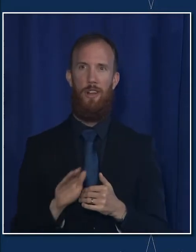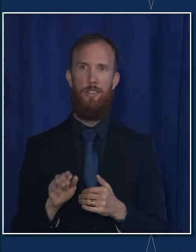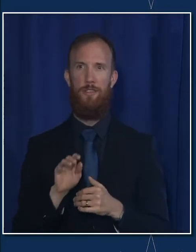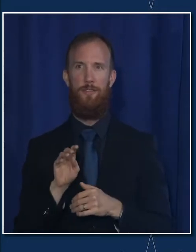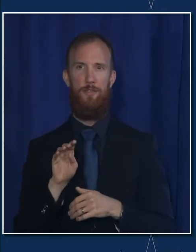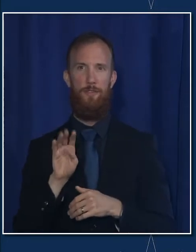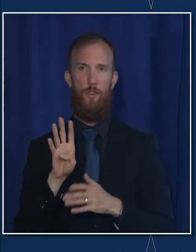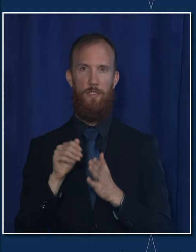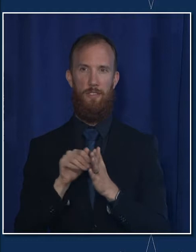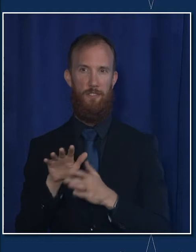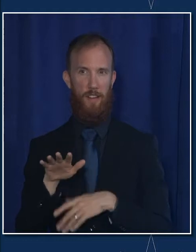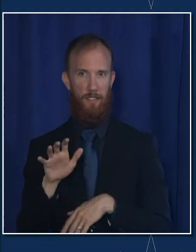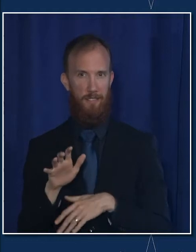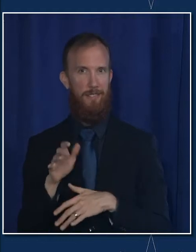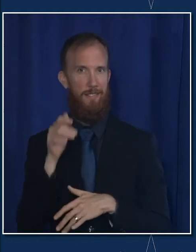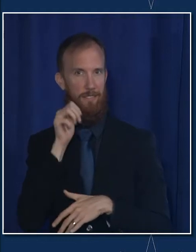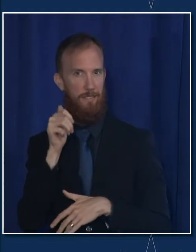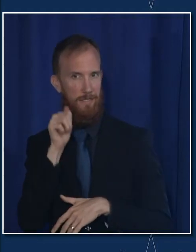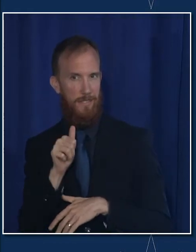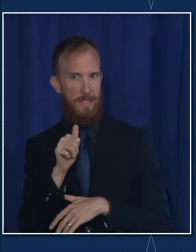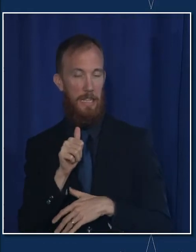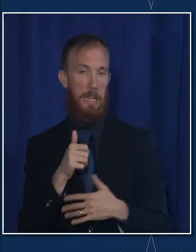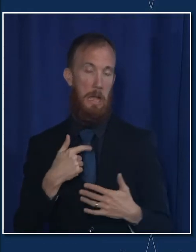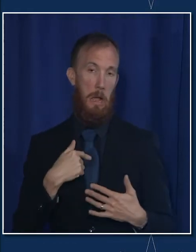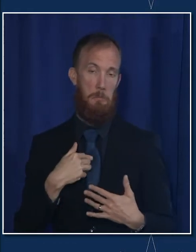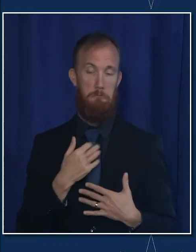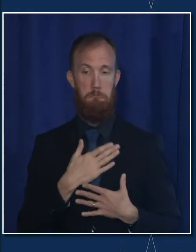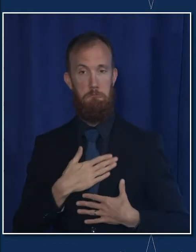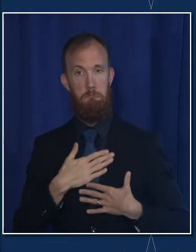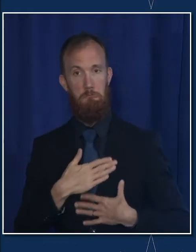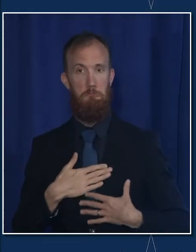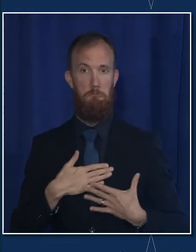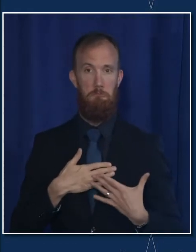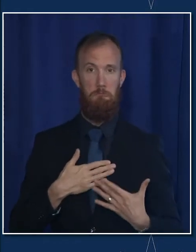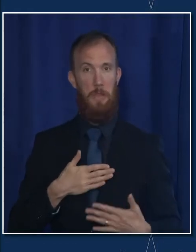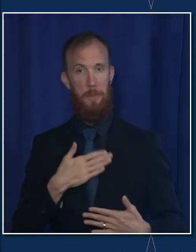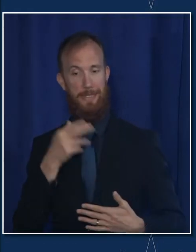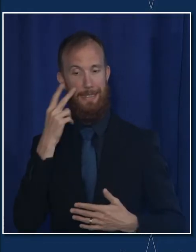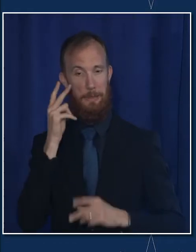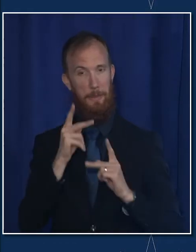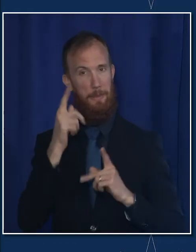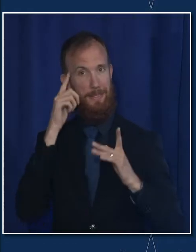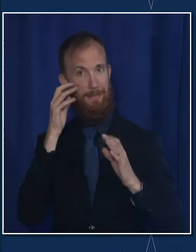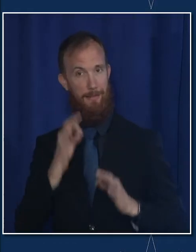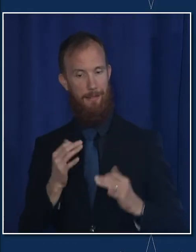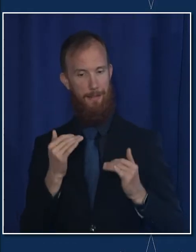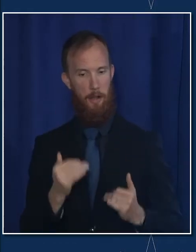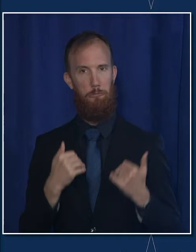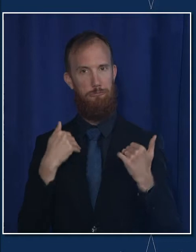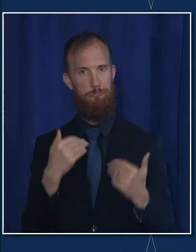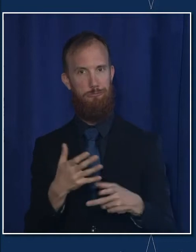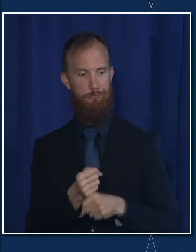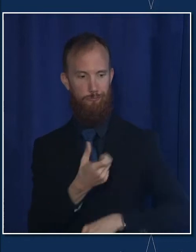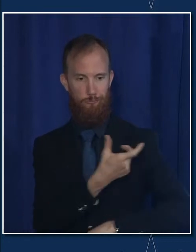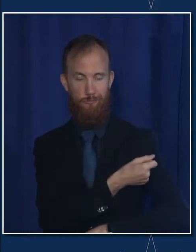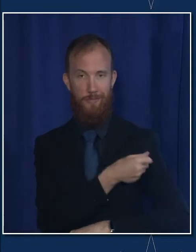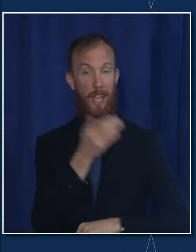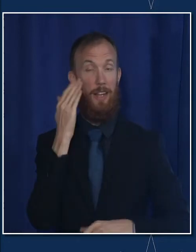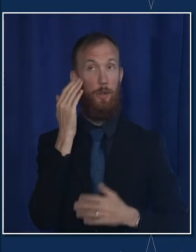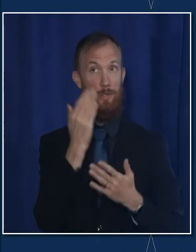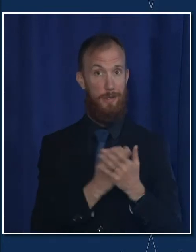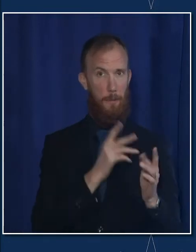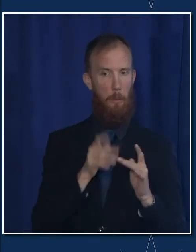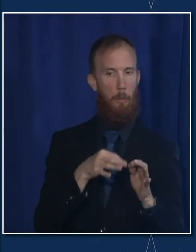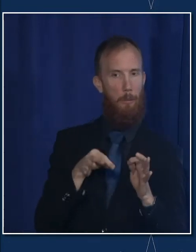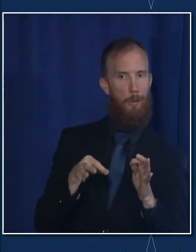I think really pleased to see people make that decision to get vaccinated now. I know there were people who were waiting for the full FDA approval, which is now in